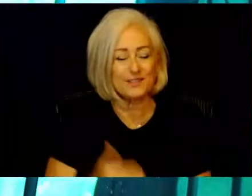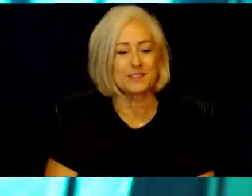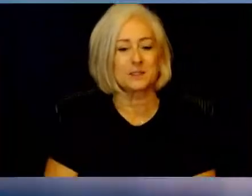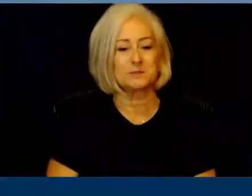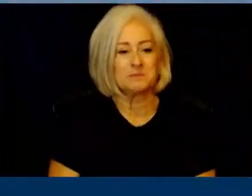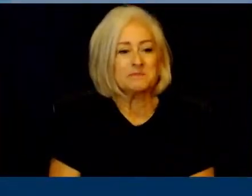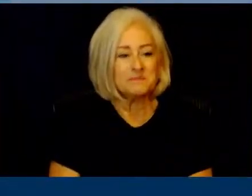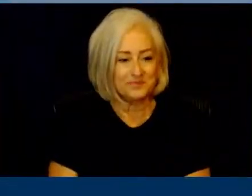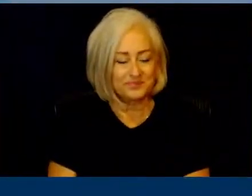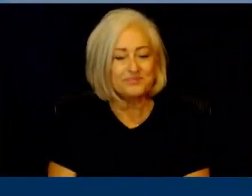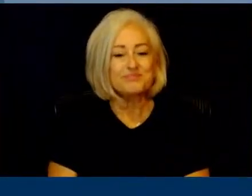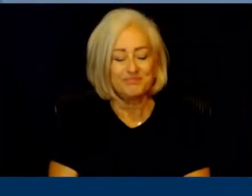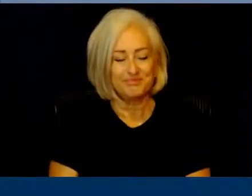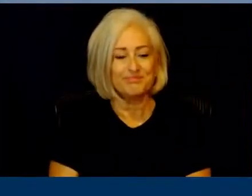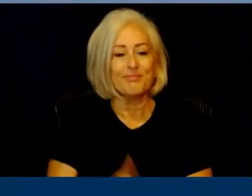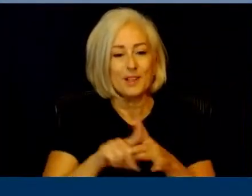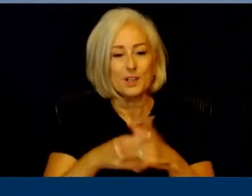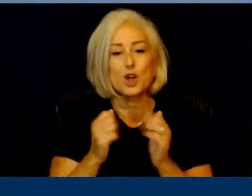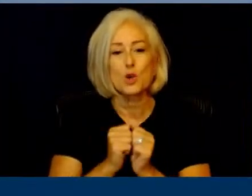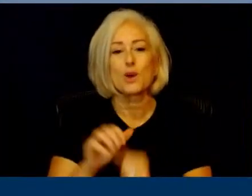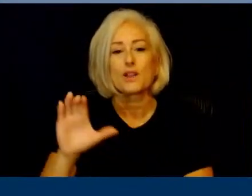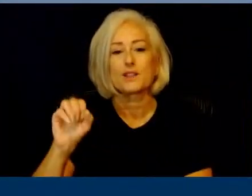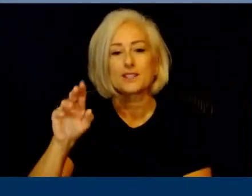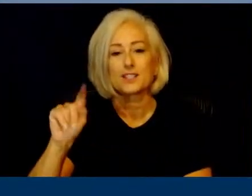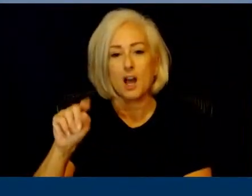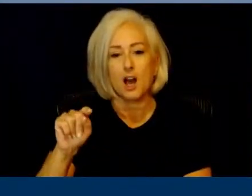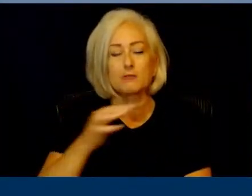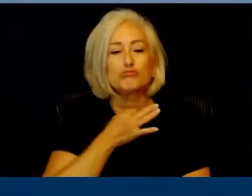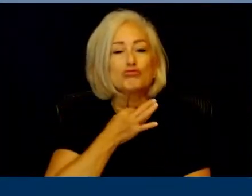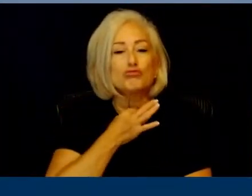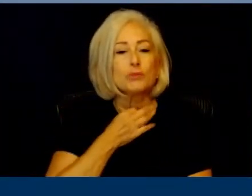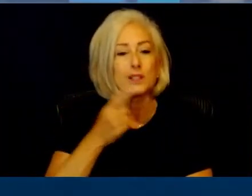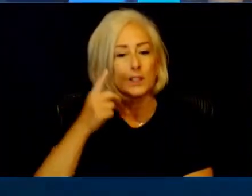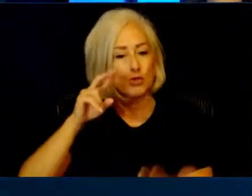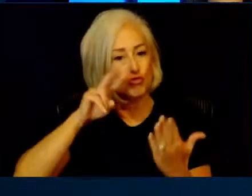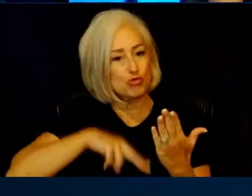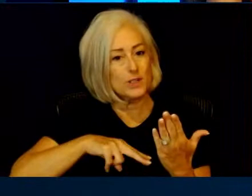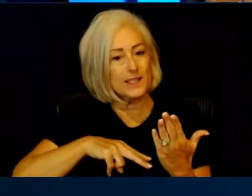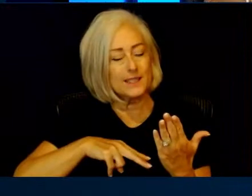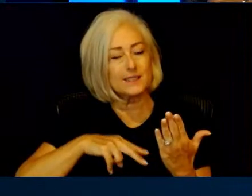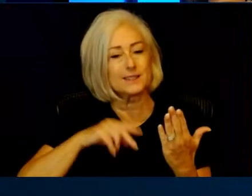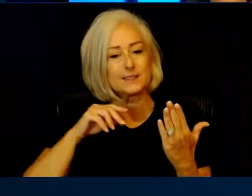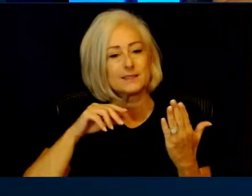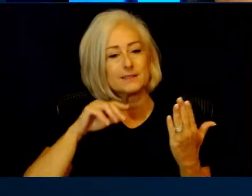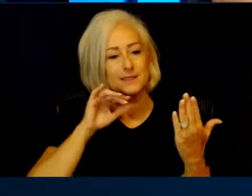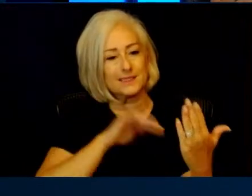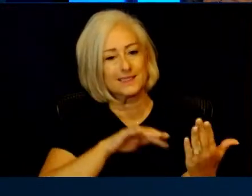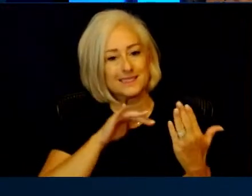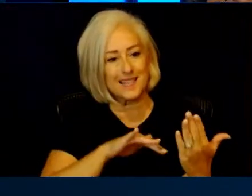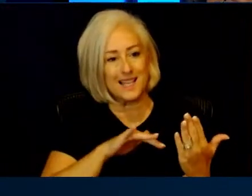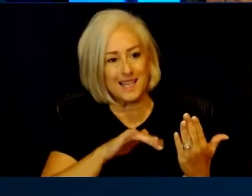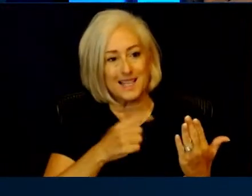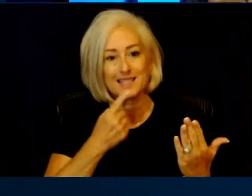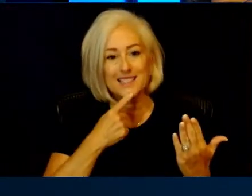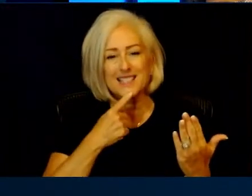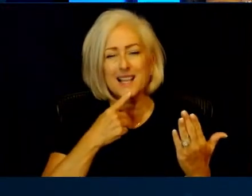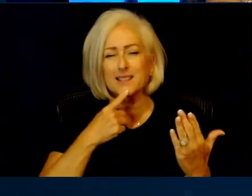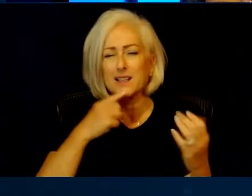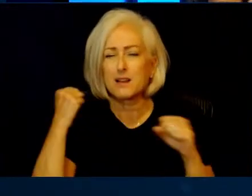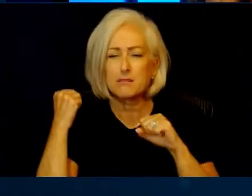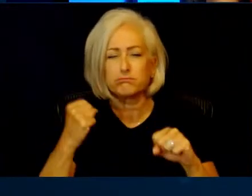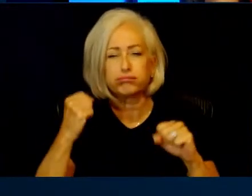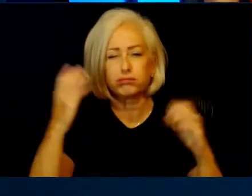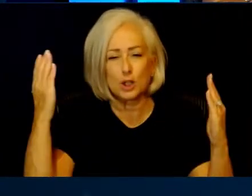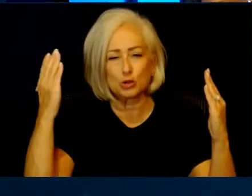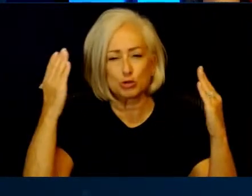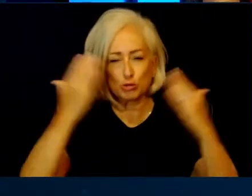I'll just start with Scott. Scott says that he read a recent study says that darkness, total darkness, is the only way to